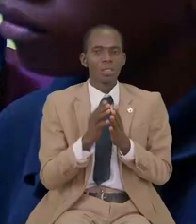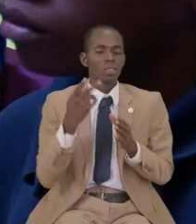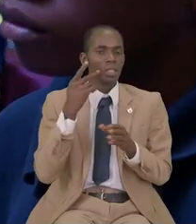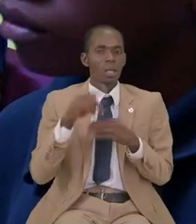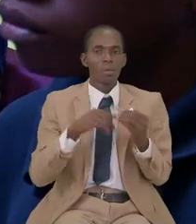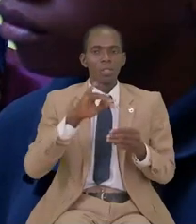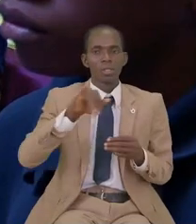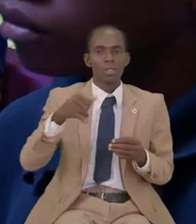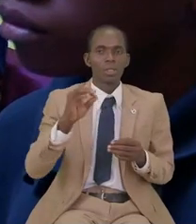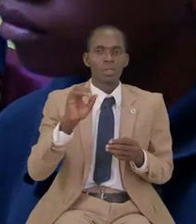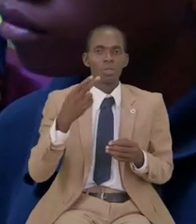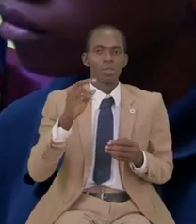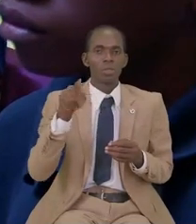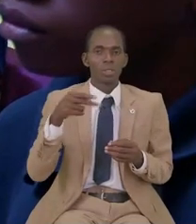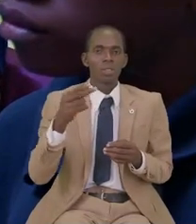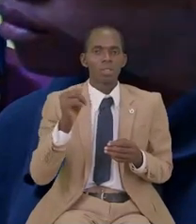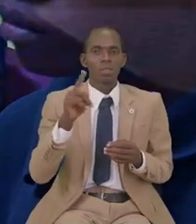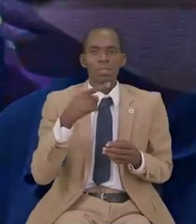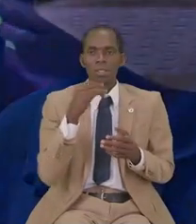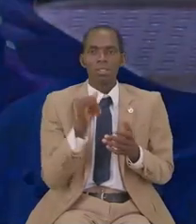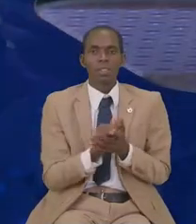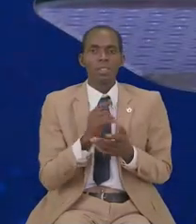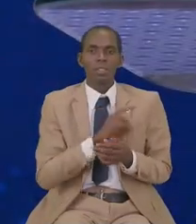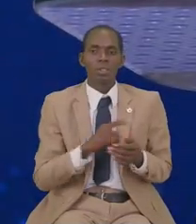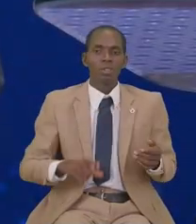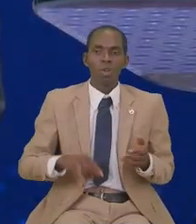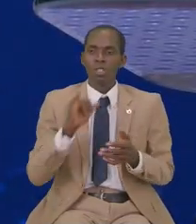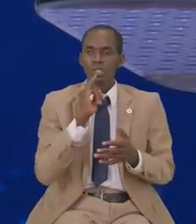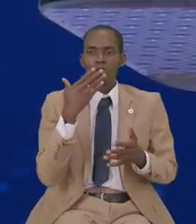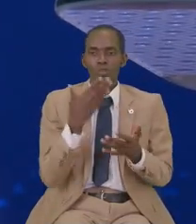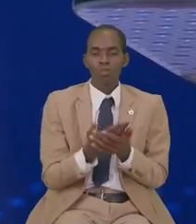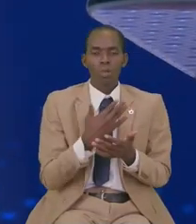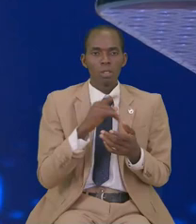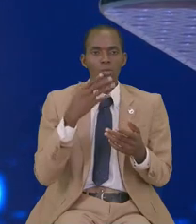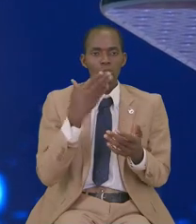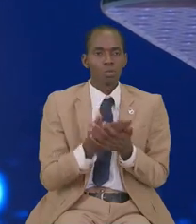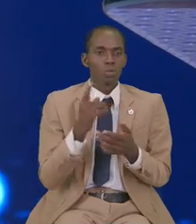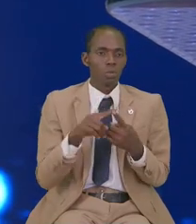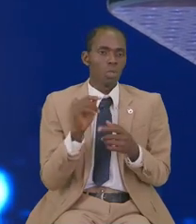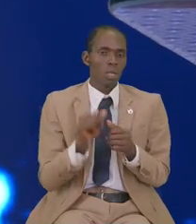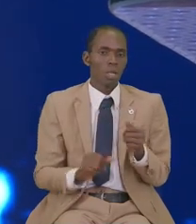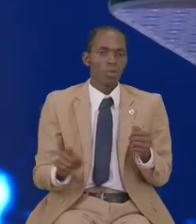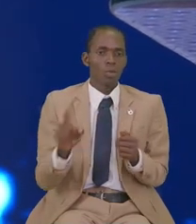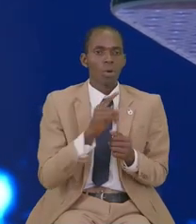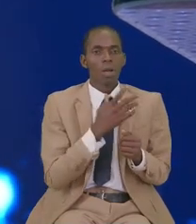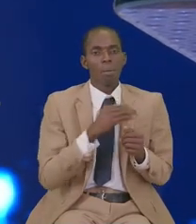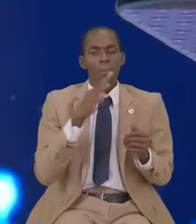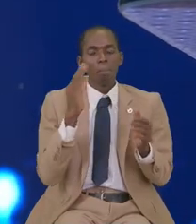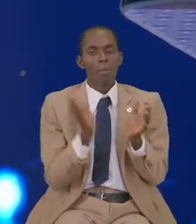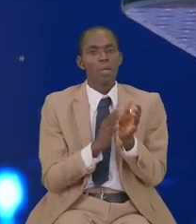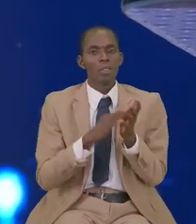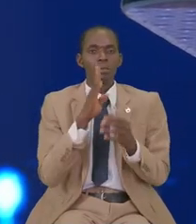the Lord is good, and he's good for to everyone. And then praise be unto the